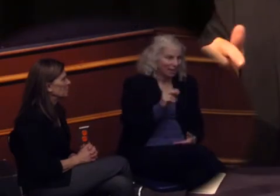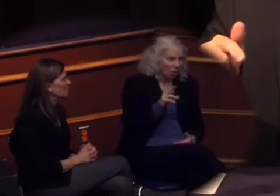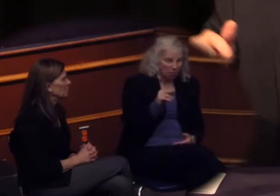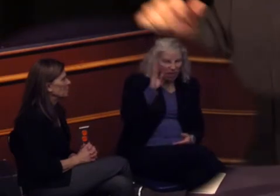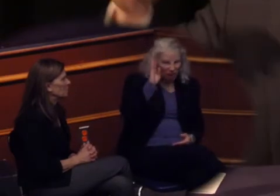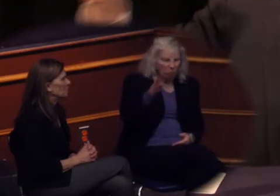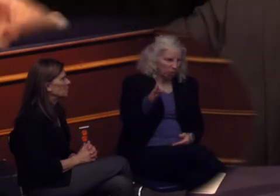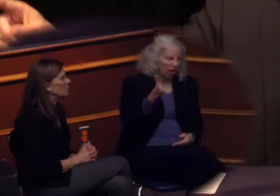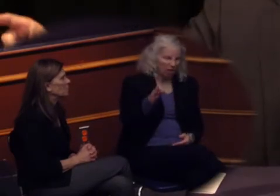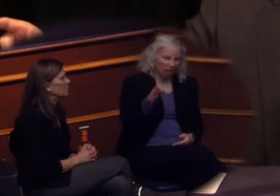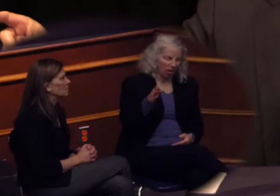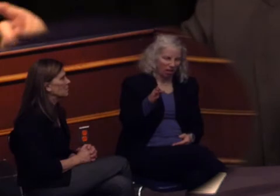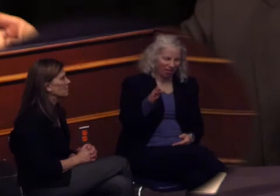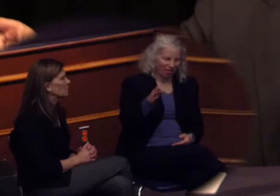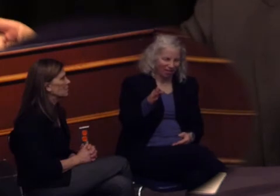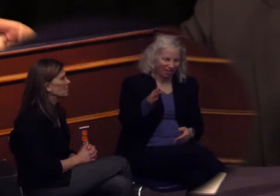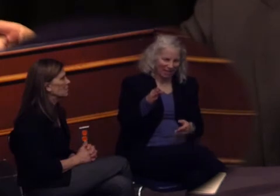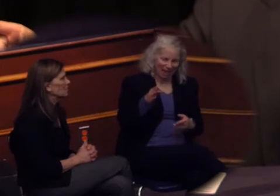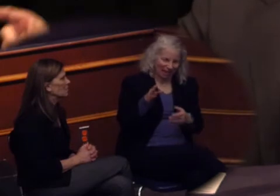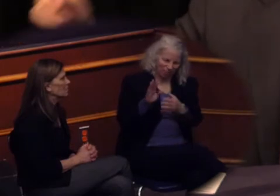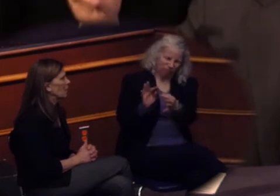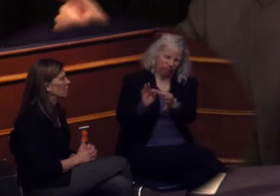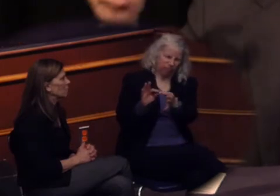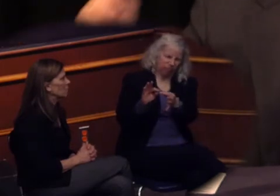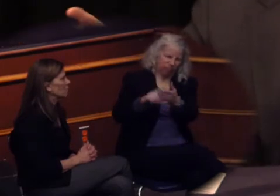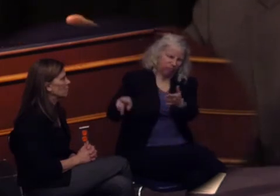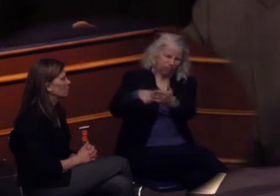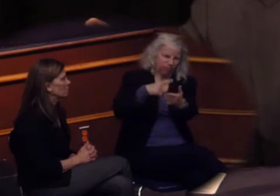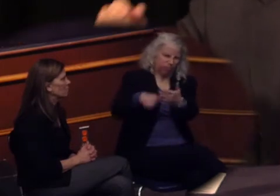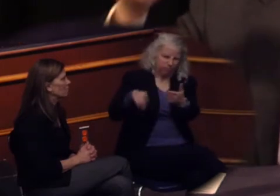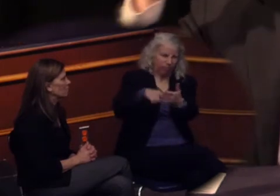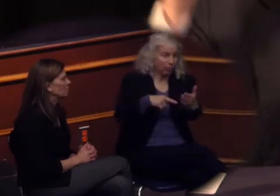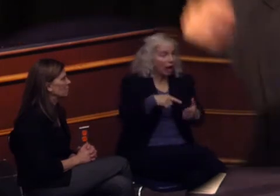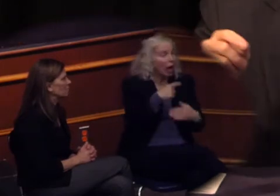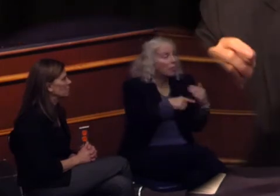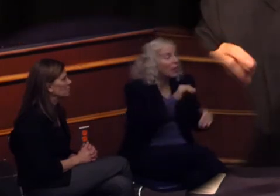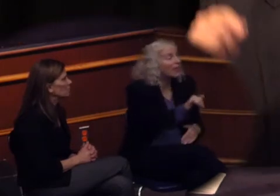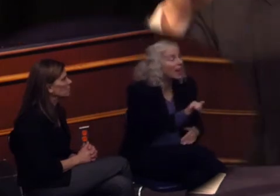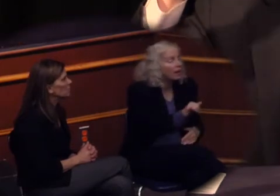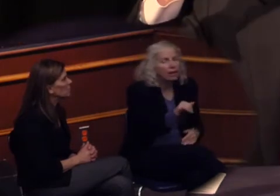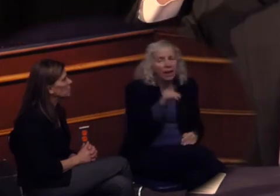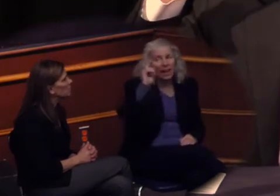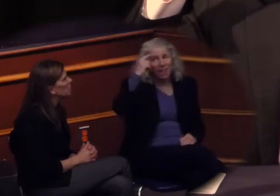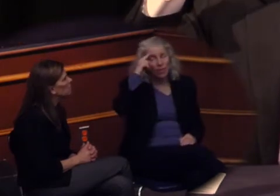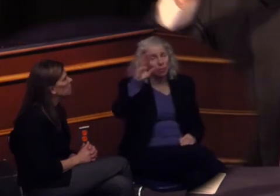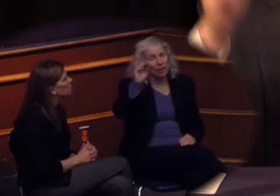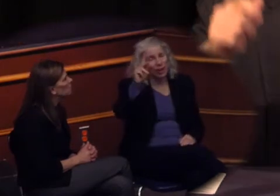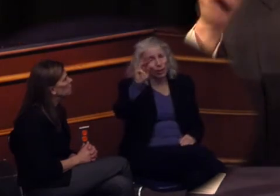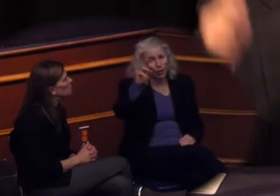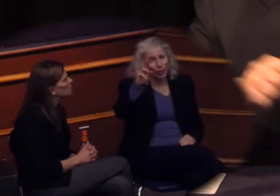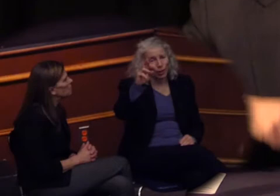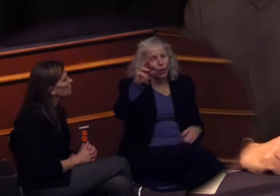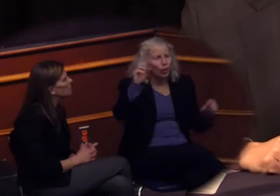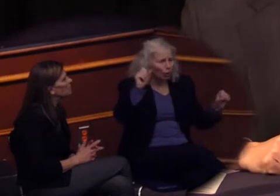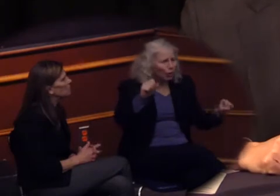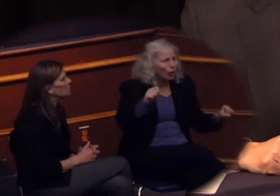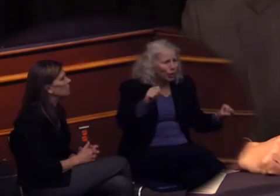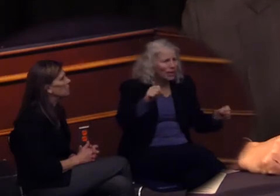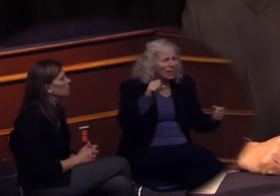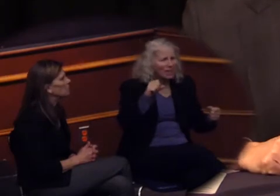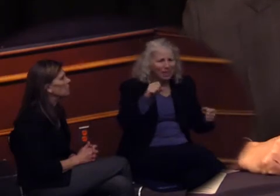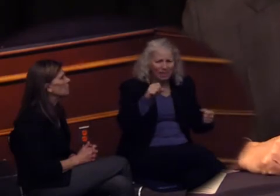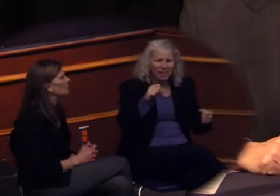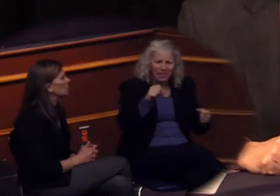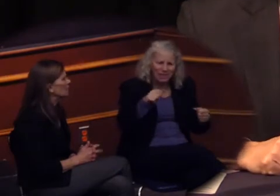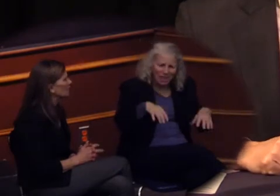over him because of this very issue. Governor Baker could easily agree to make this study happen.